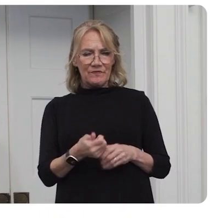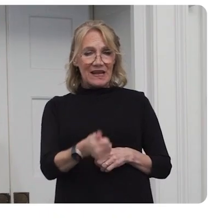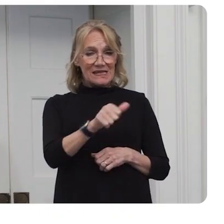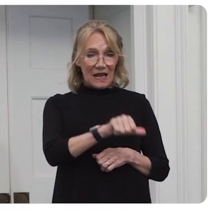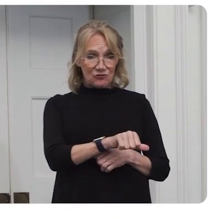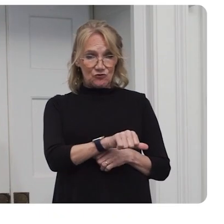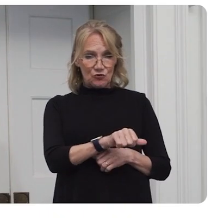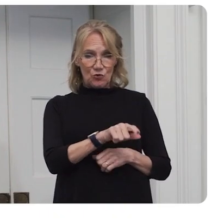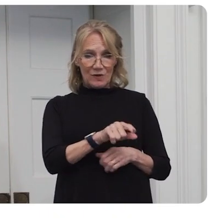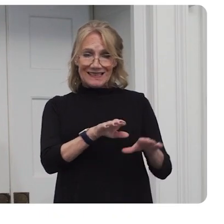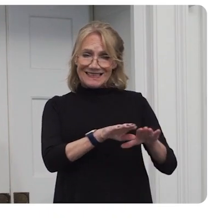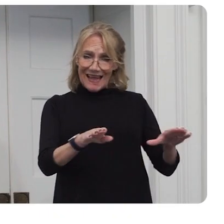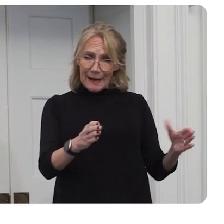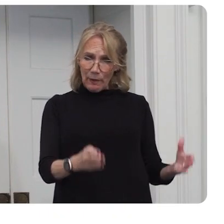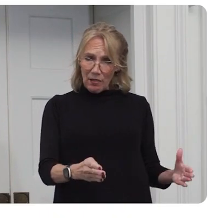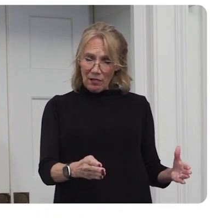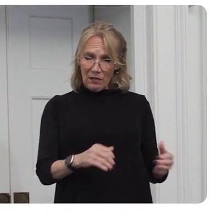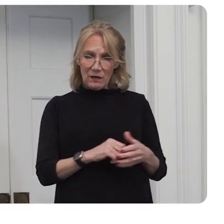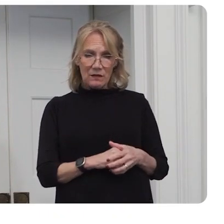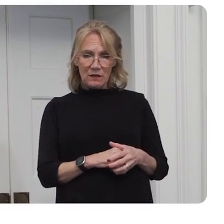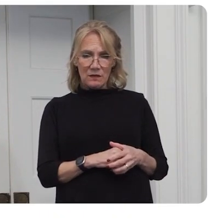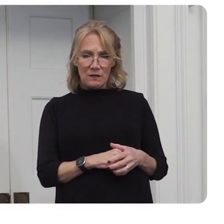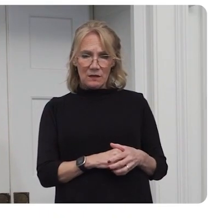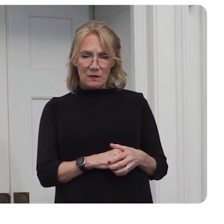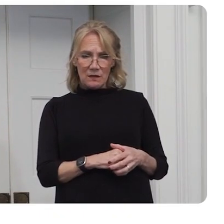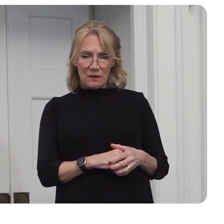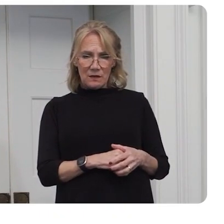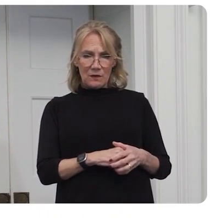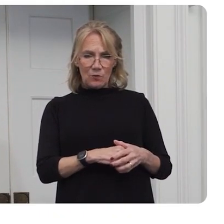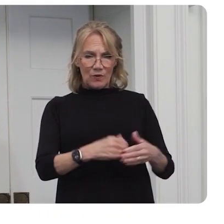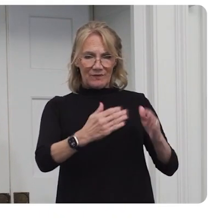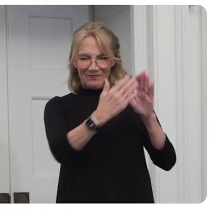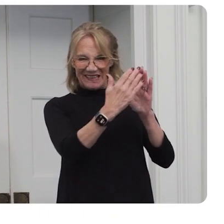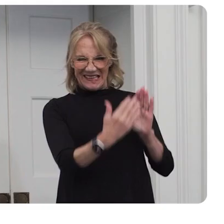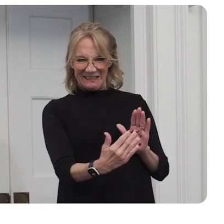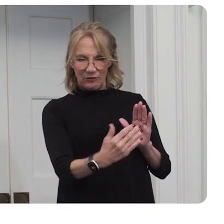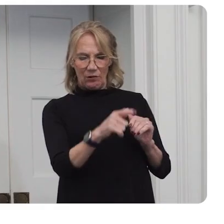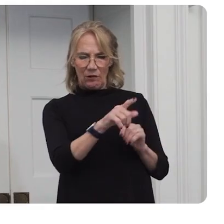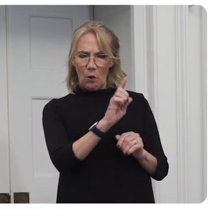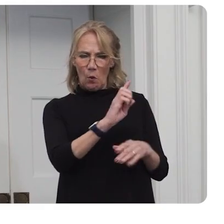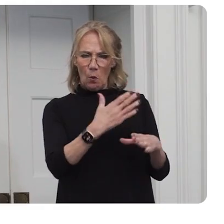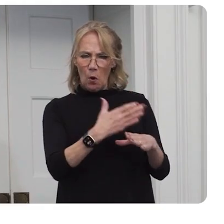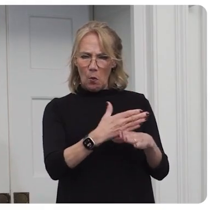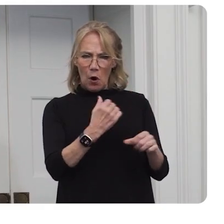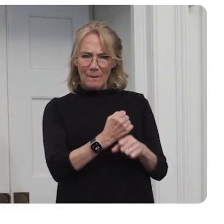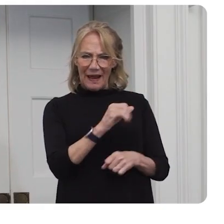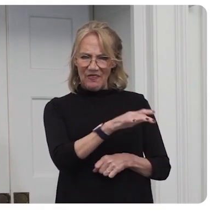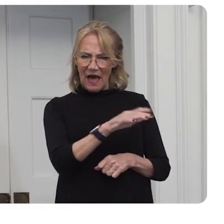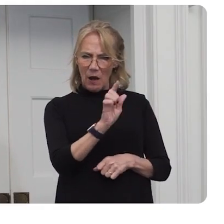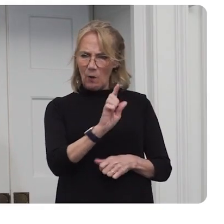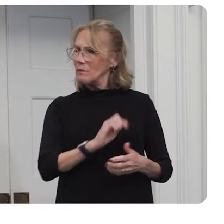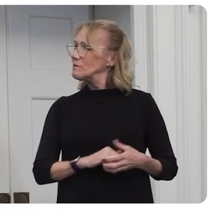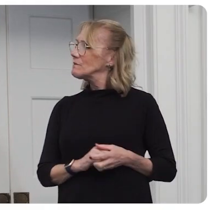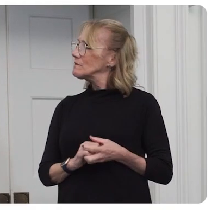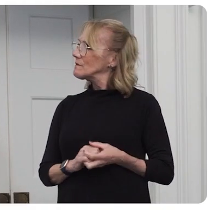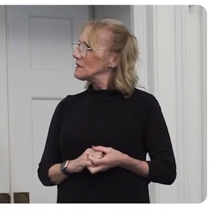shelving unit is a table I can see with an easel. Yeah. So what type of work do you make in